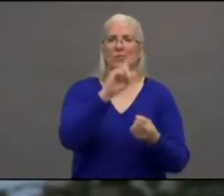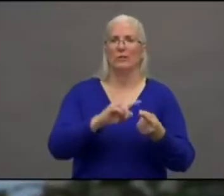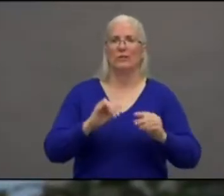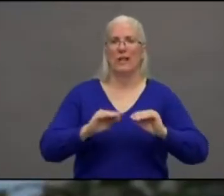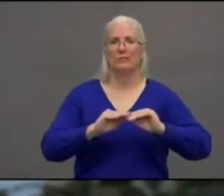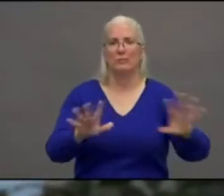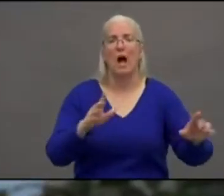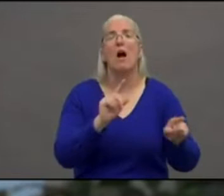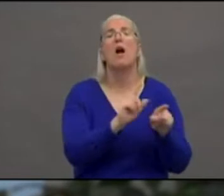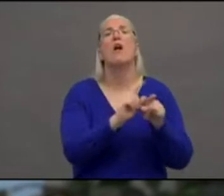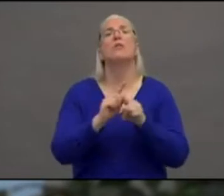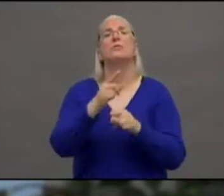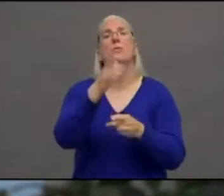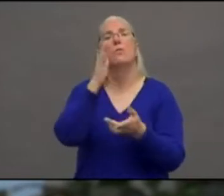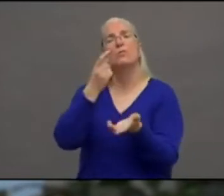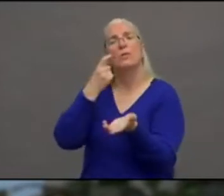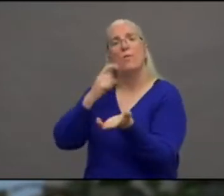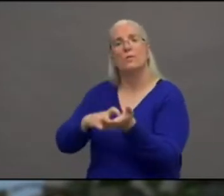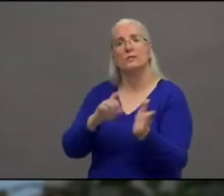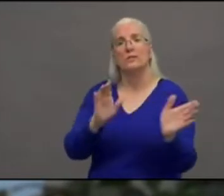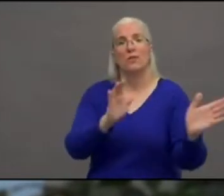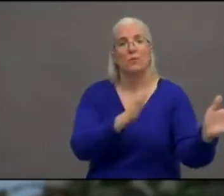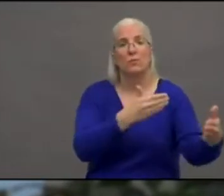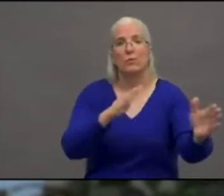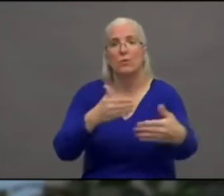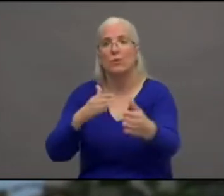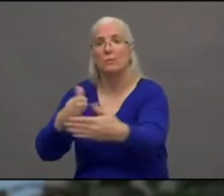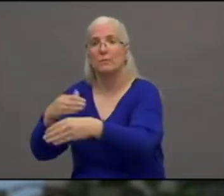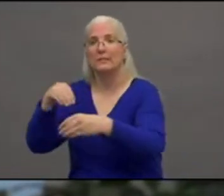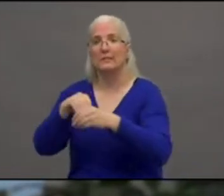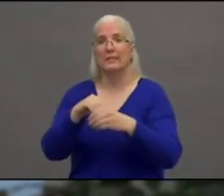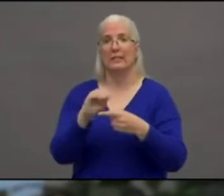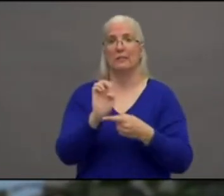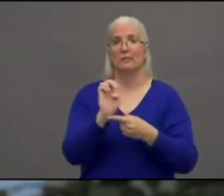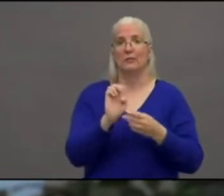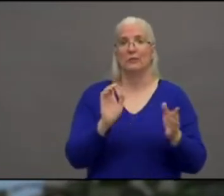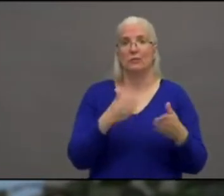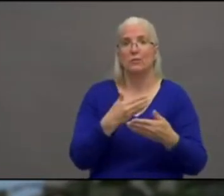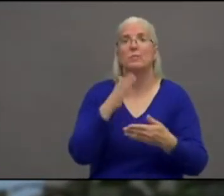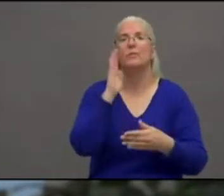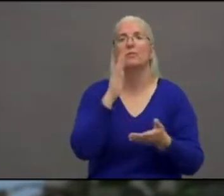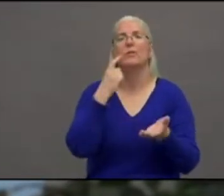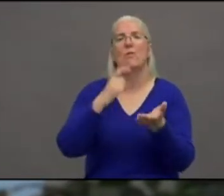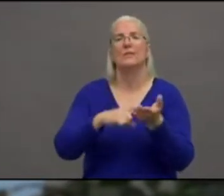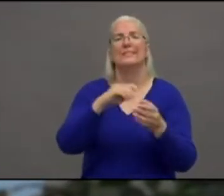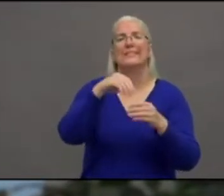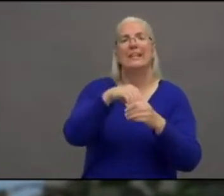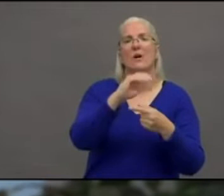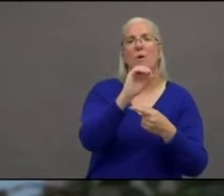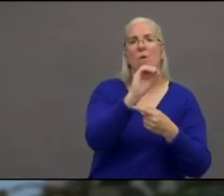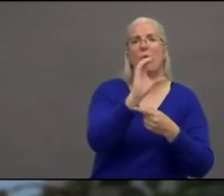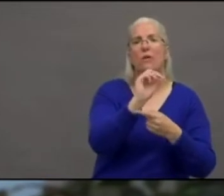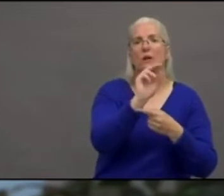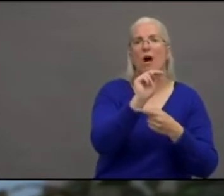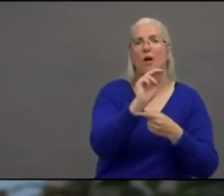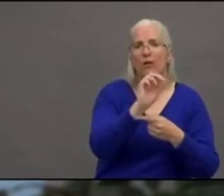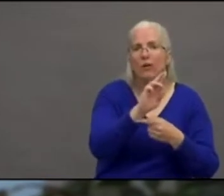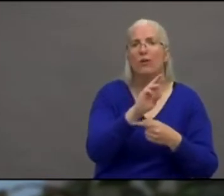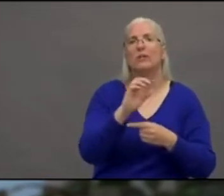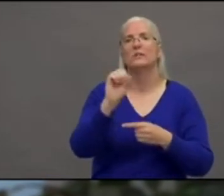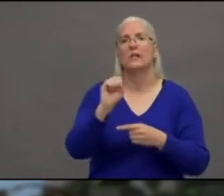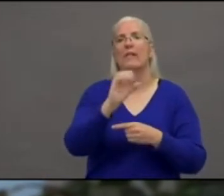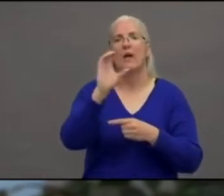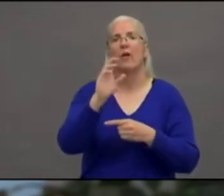department, and many of the emergency departments that we go to, certainly at O'Connor and VMC and at St. Louis, is they're now kind of separated quite a bit, where